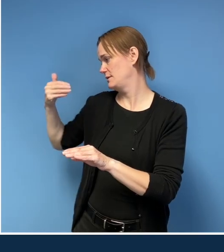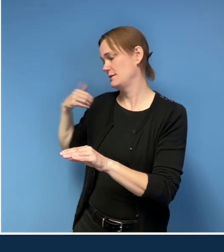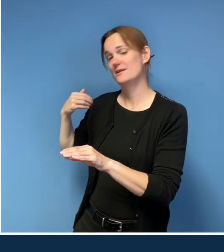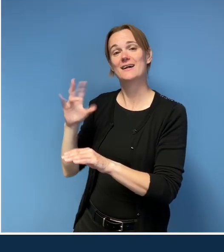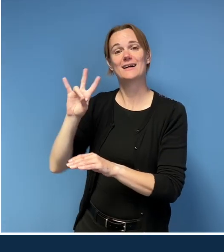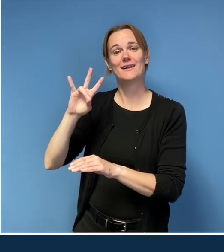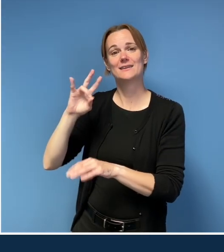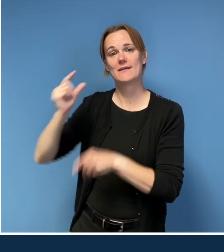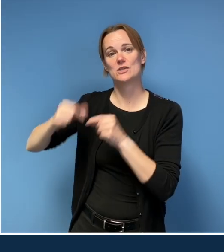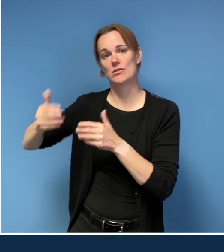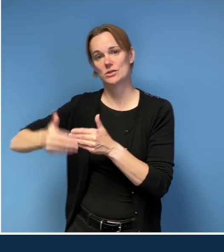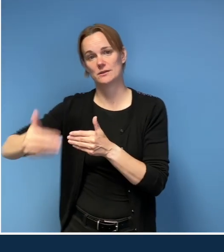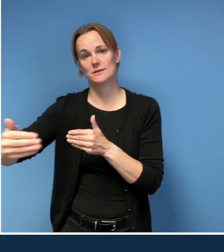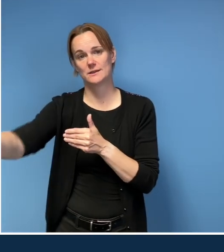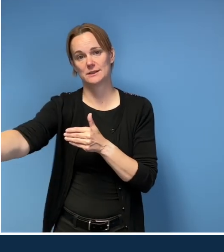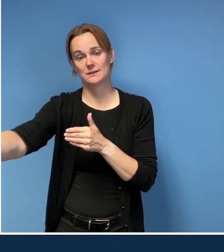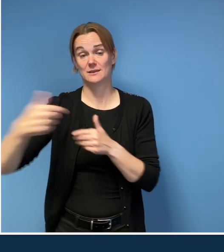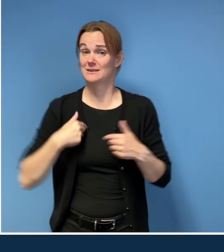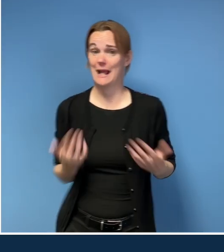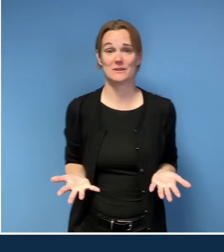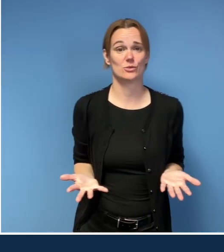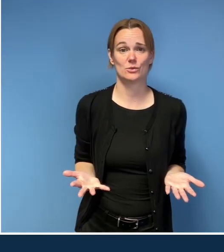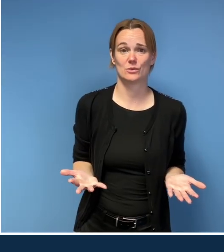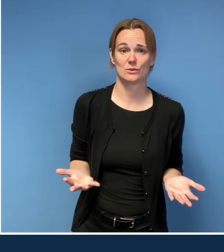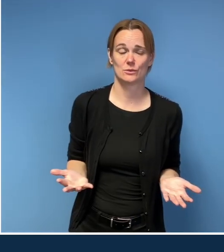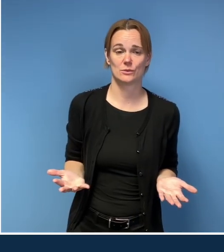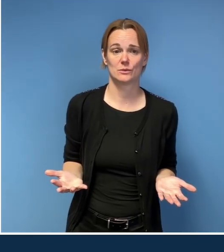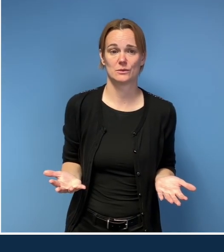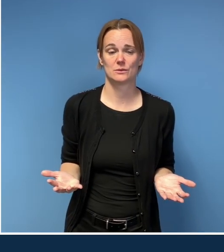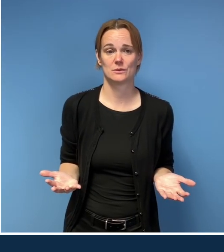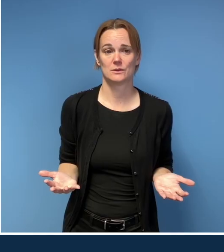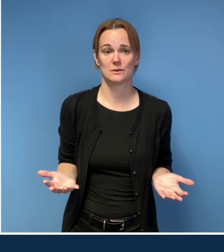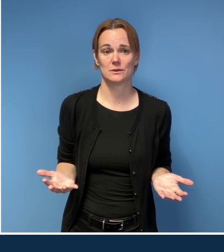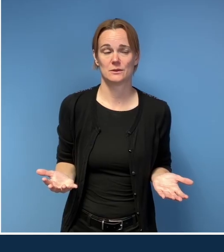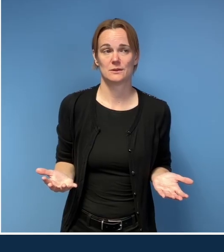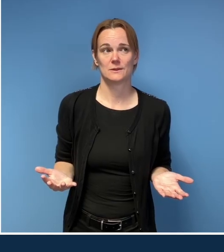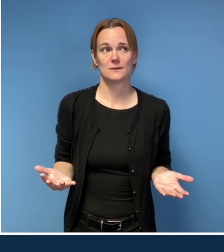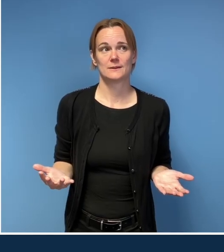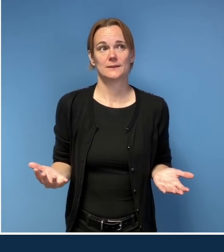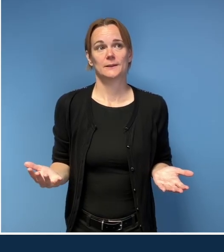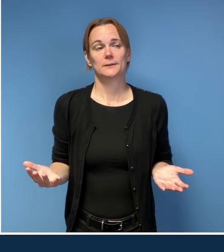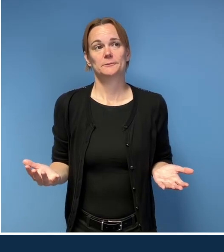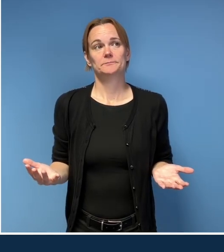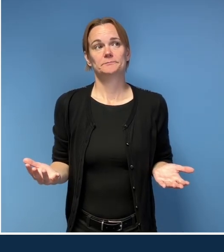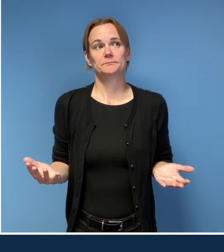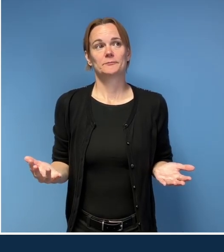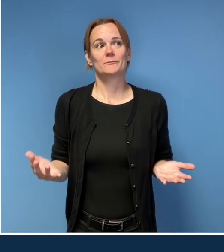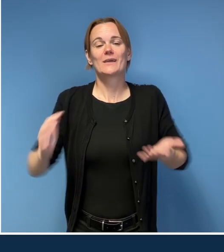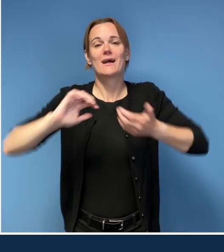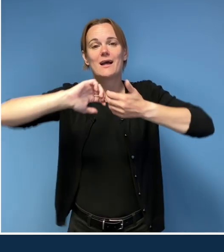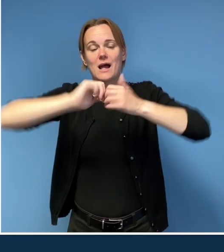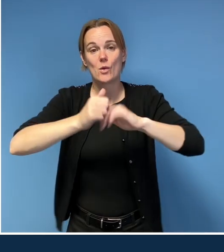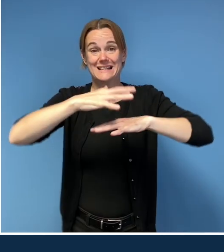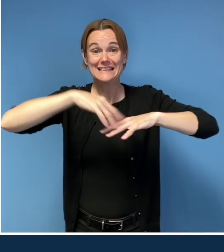going after me, and acknowledging that in resurging our Indigenous ways of knowing and